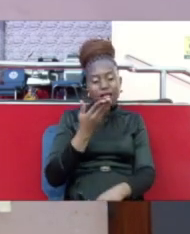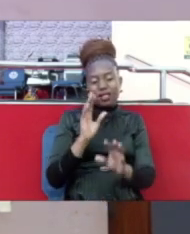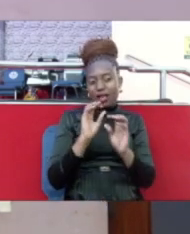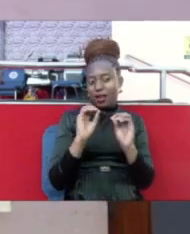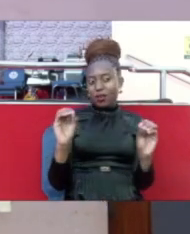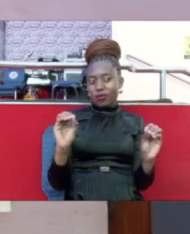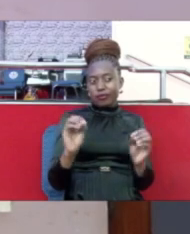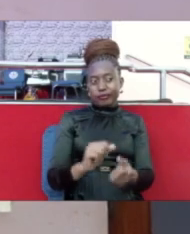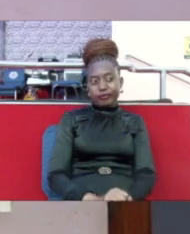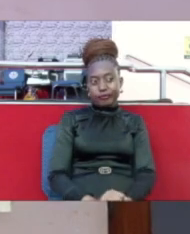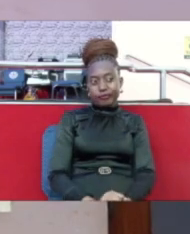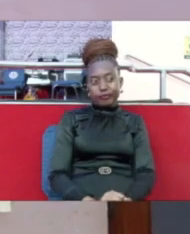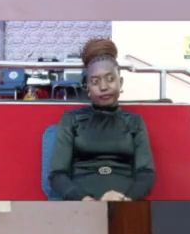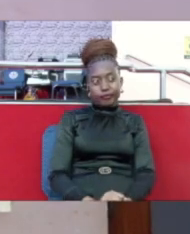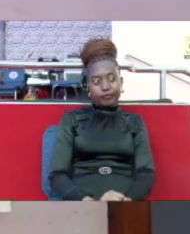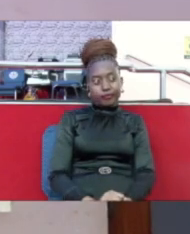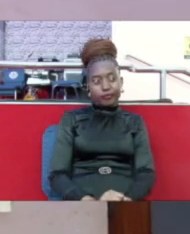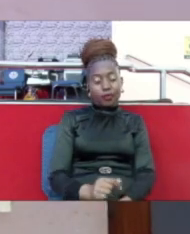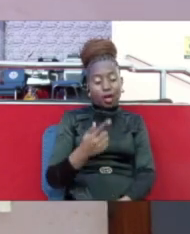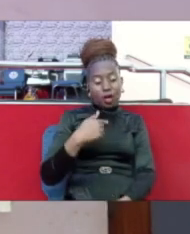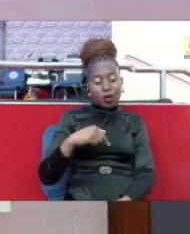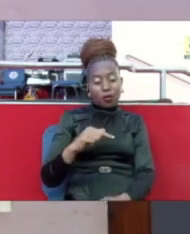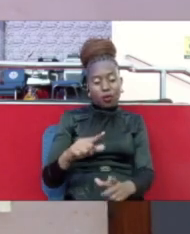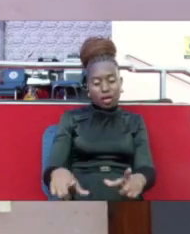la. We live to ourselves.